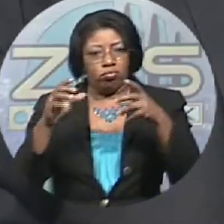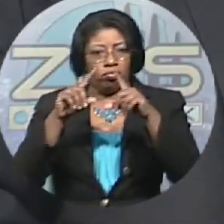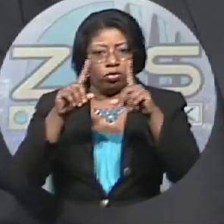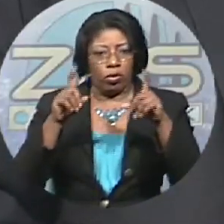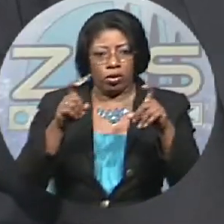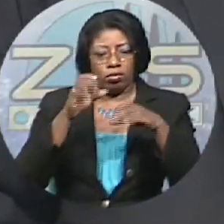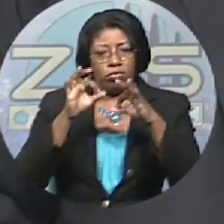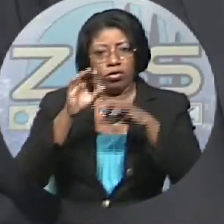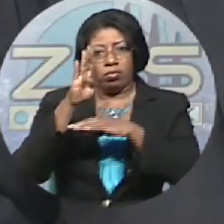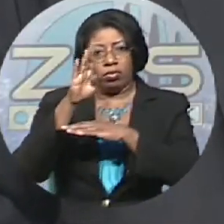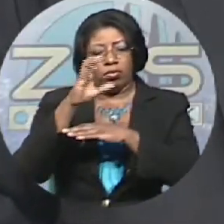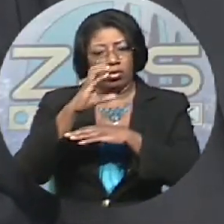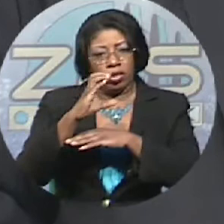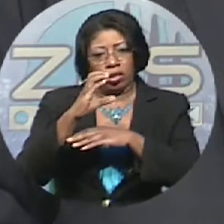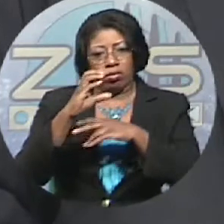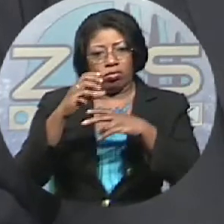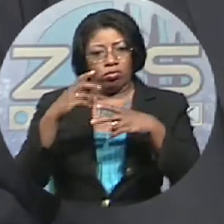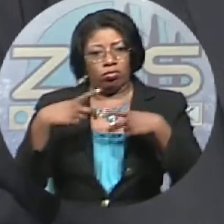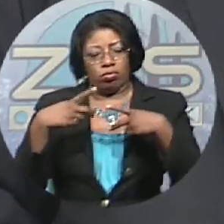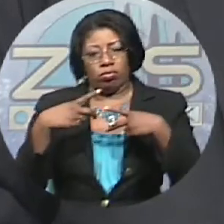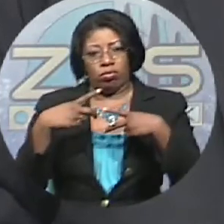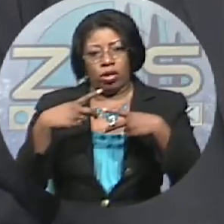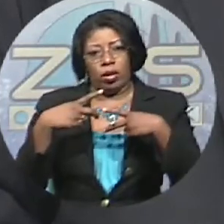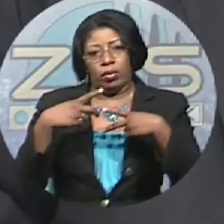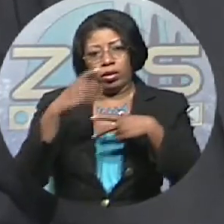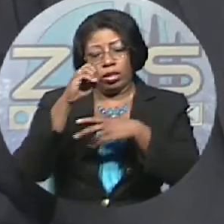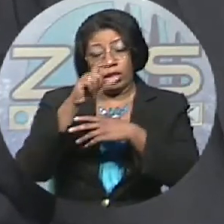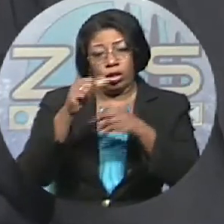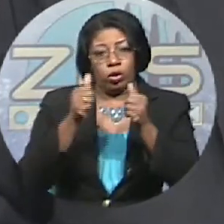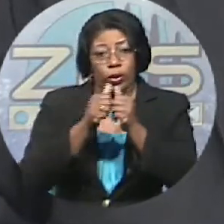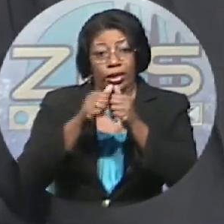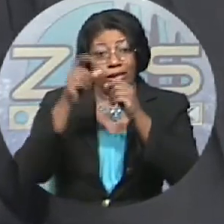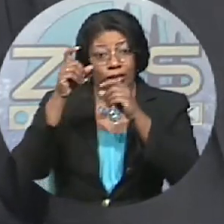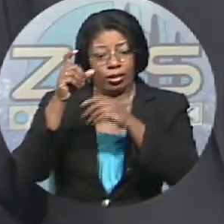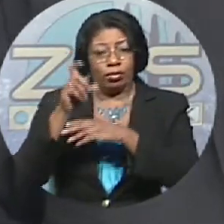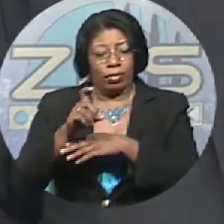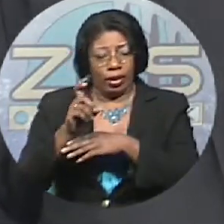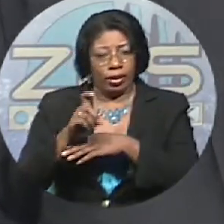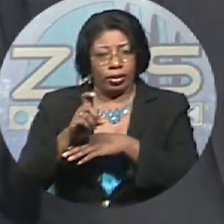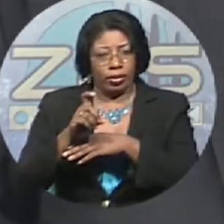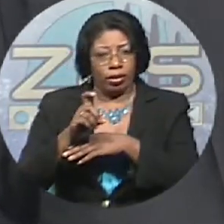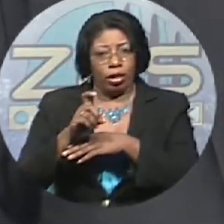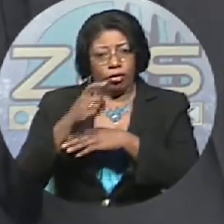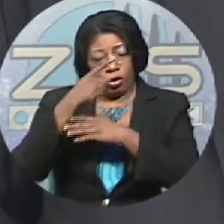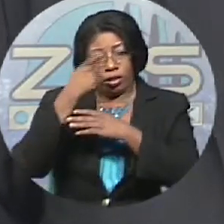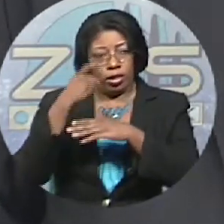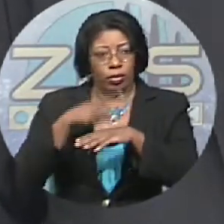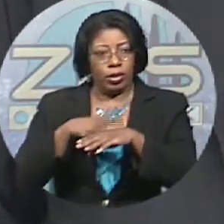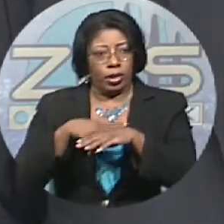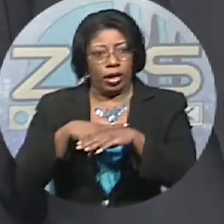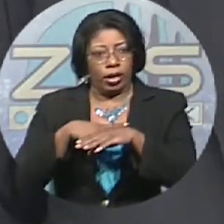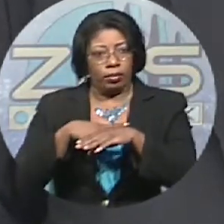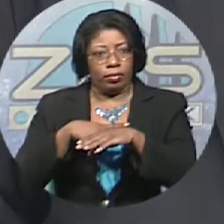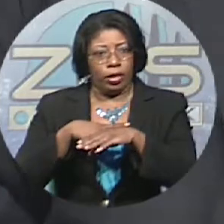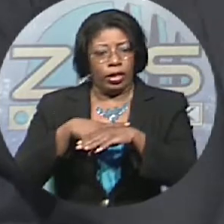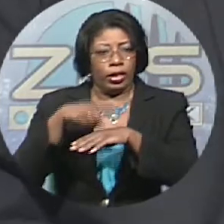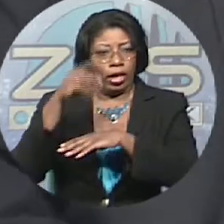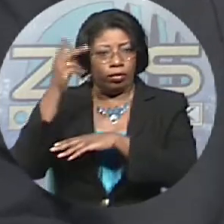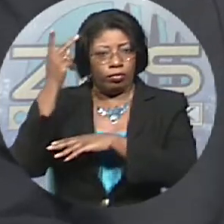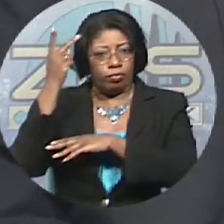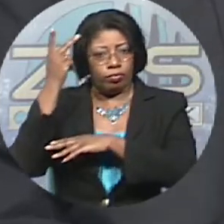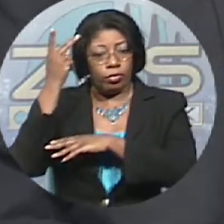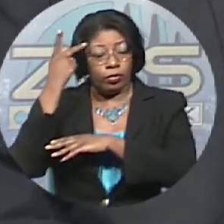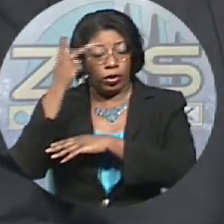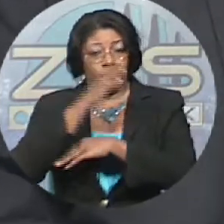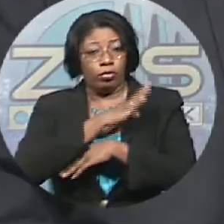or not BEC will be able to handle the demand when major developments in New Providence come on stream over the summer. Deputy Prime Minister, the Honorable Philip Davis, who